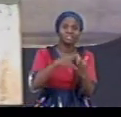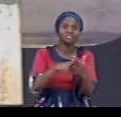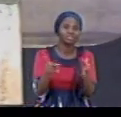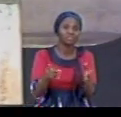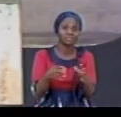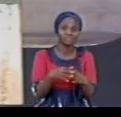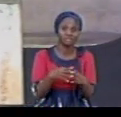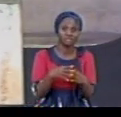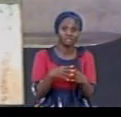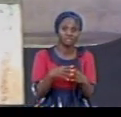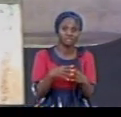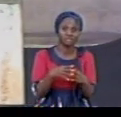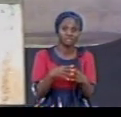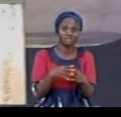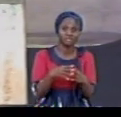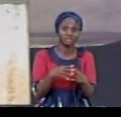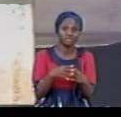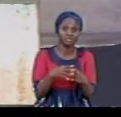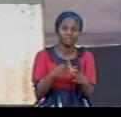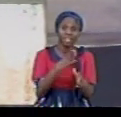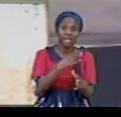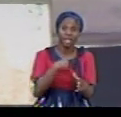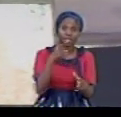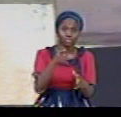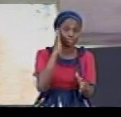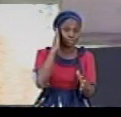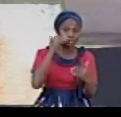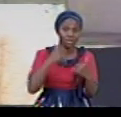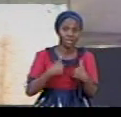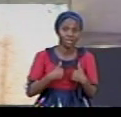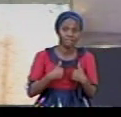gone. And you will have